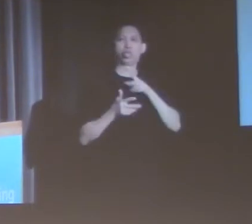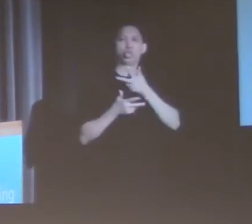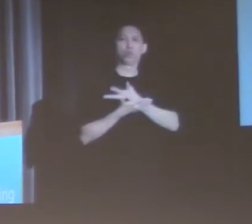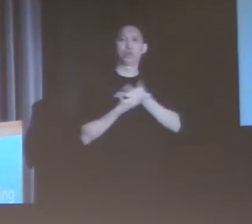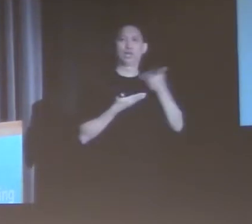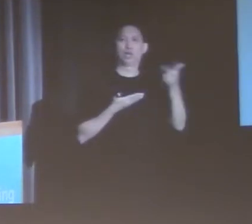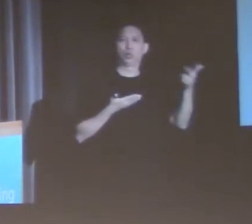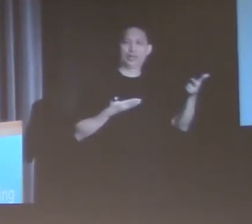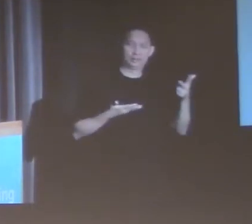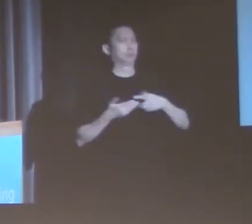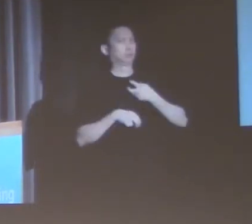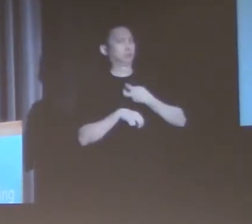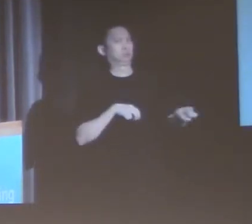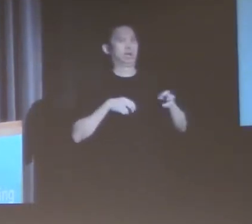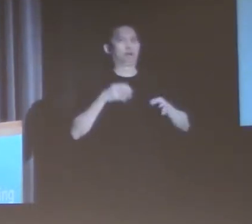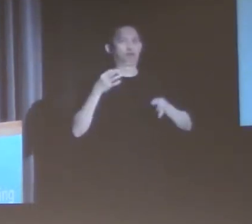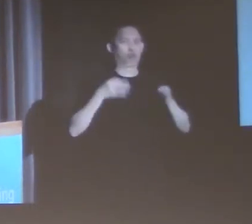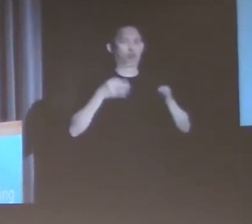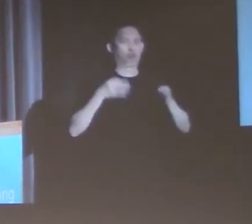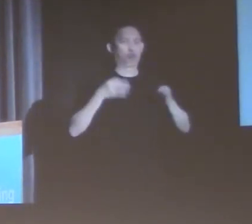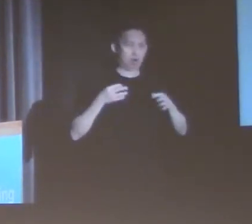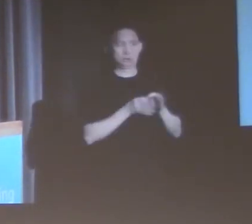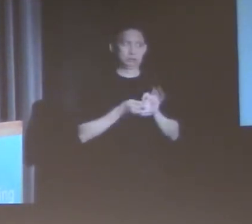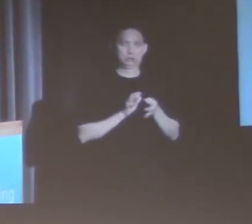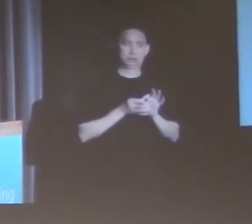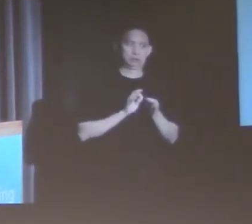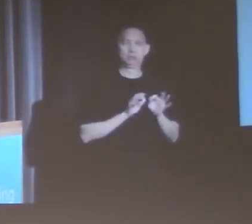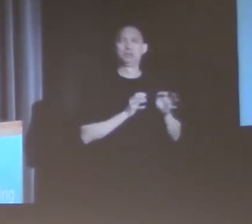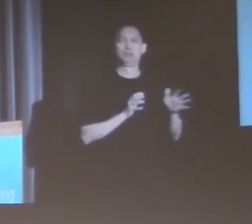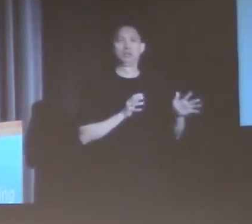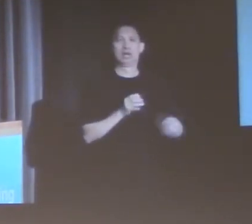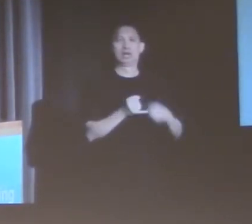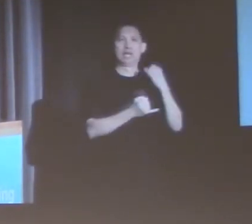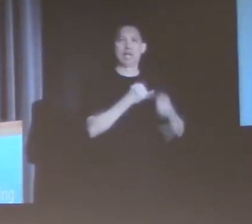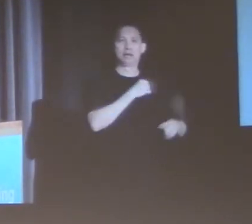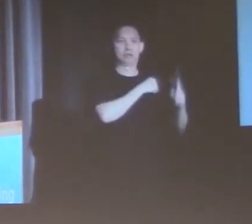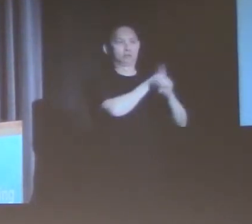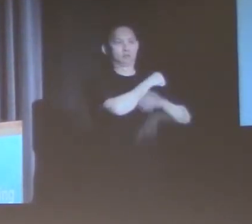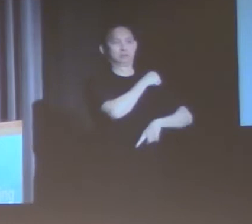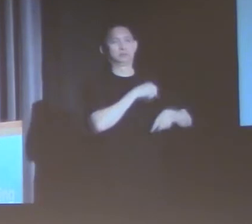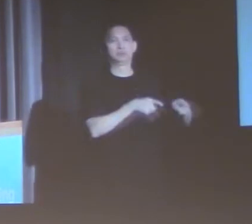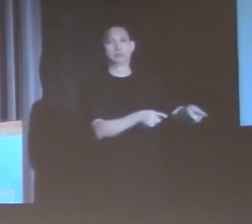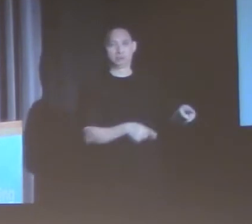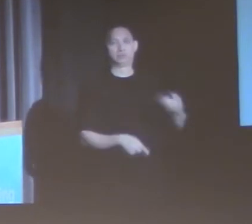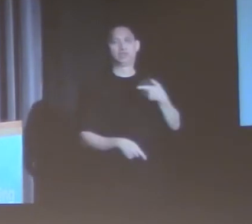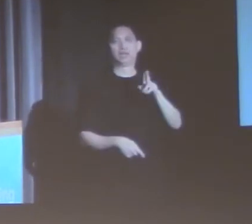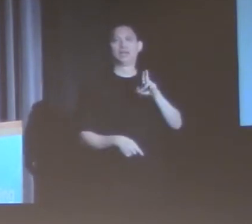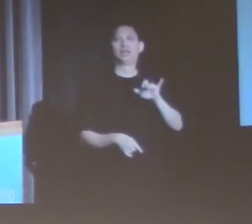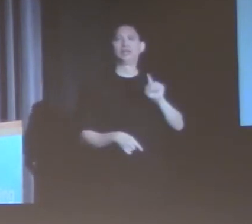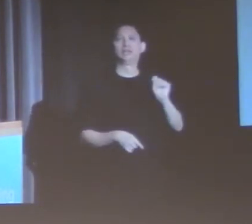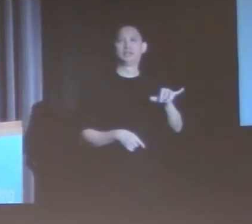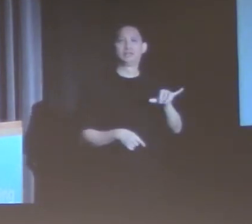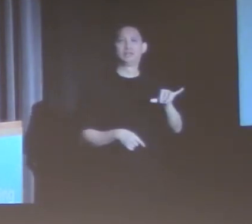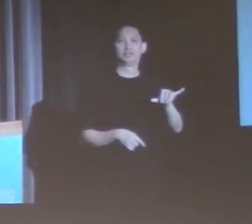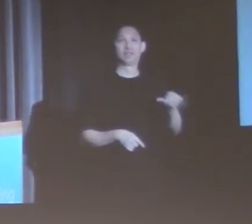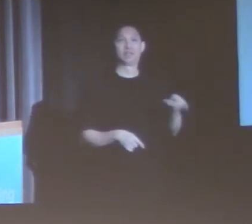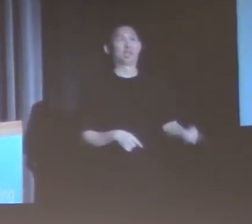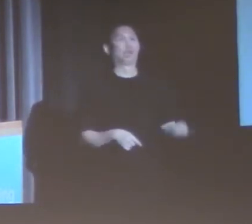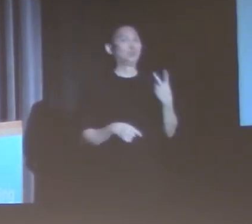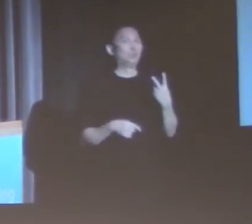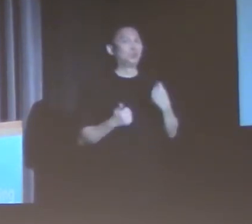trial that ended with a sentence of guilty and 2 life without parole terms for